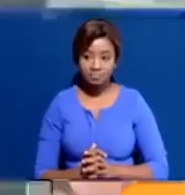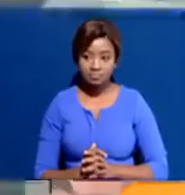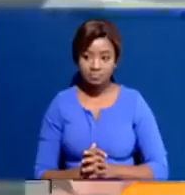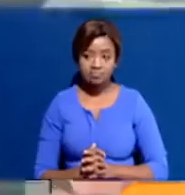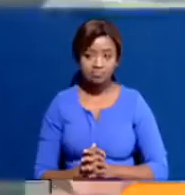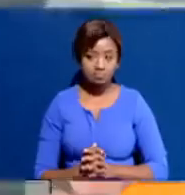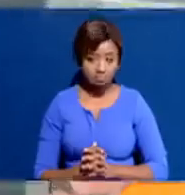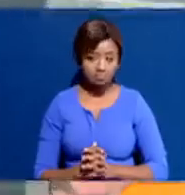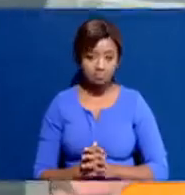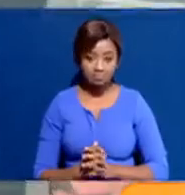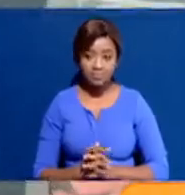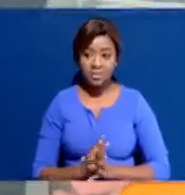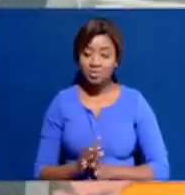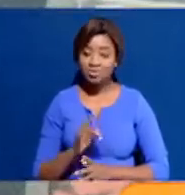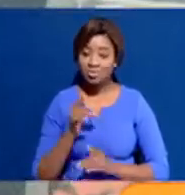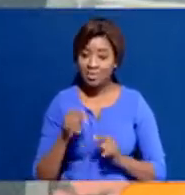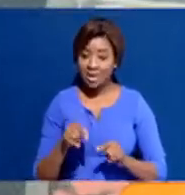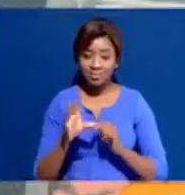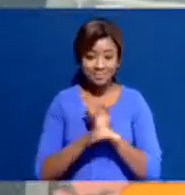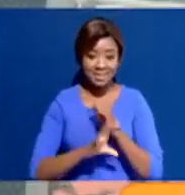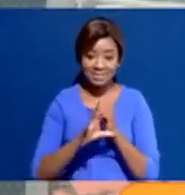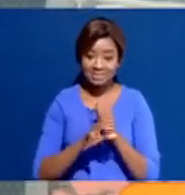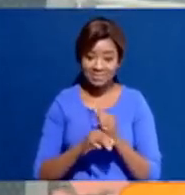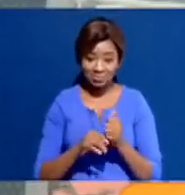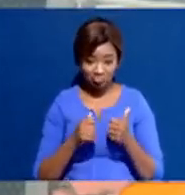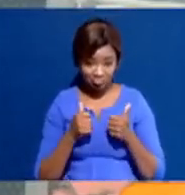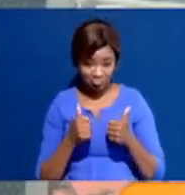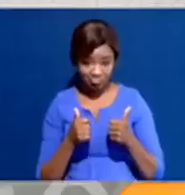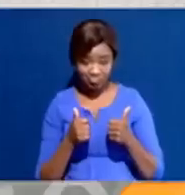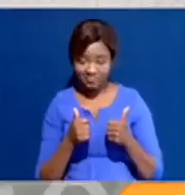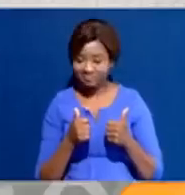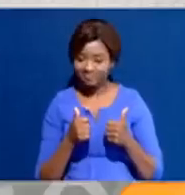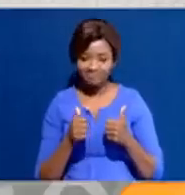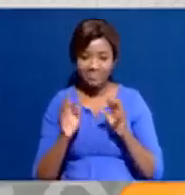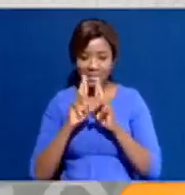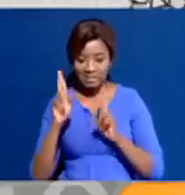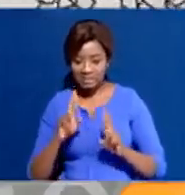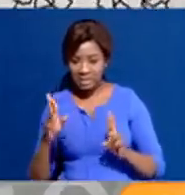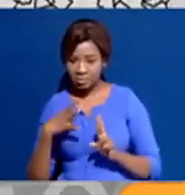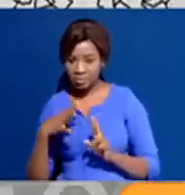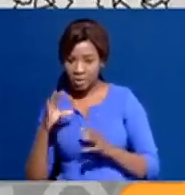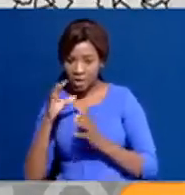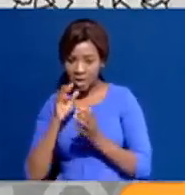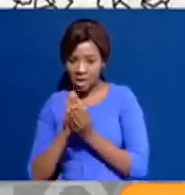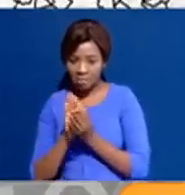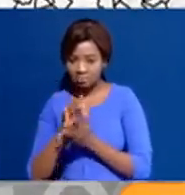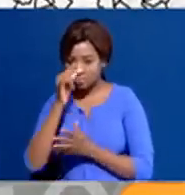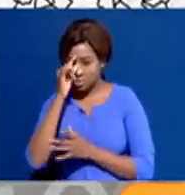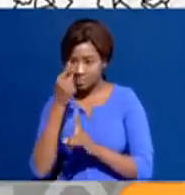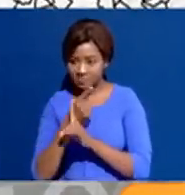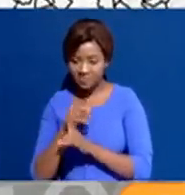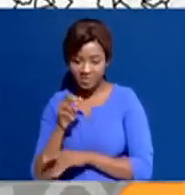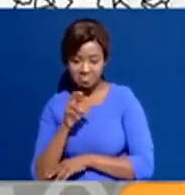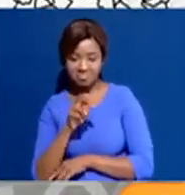shillings. As such, the country is not in good shape in the eyes of the international lenders. Treasury says Kenya's